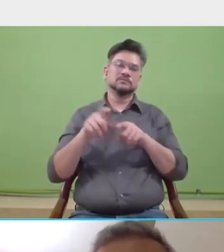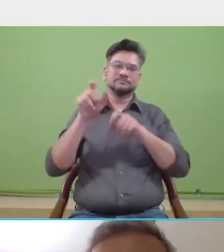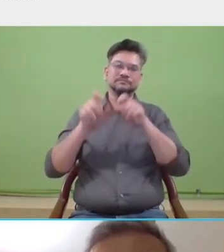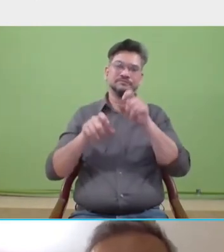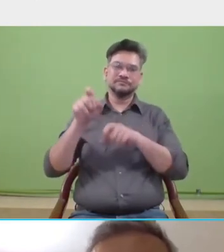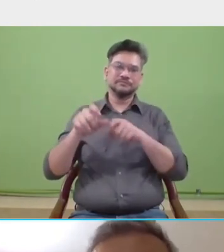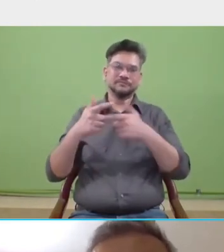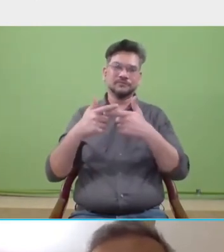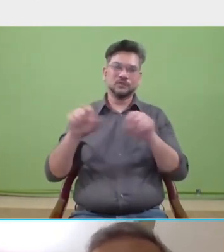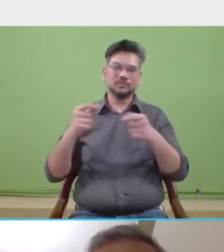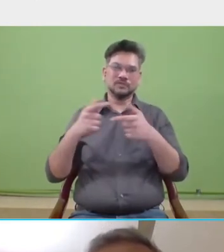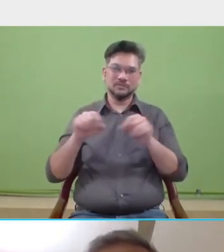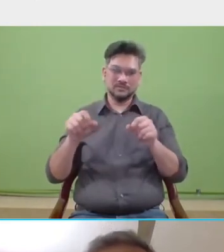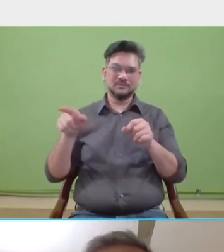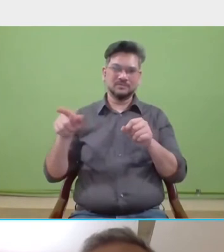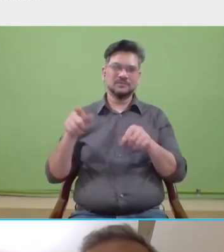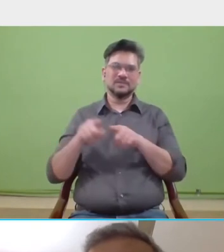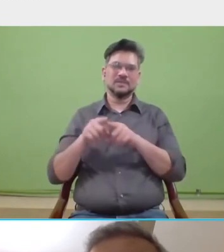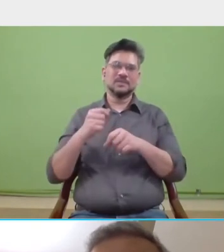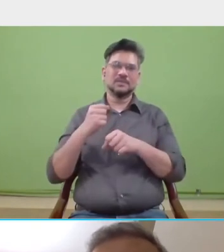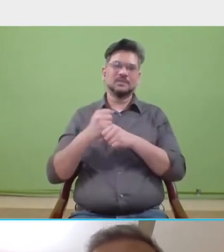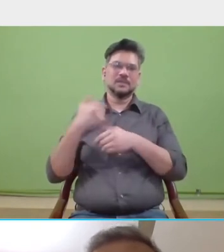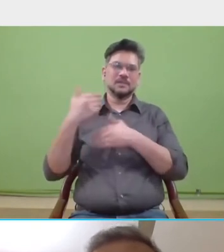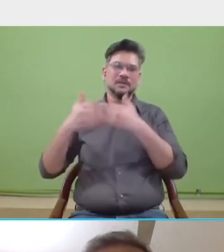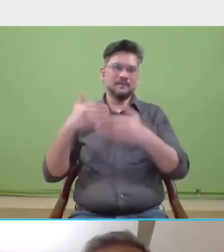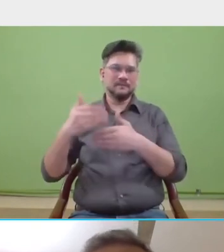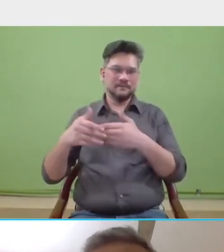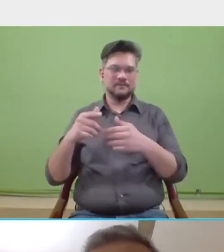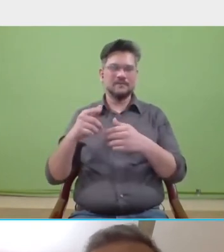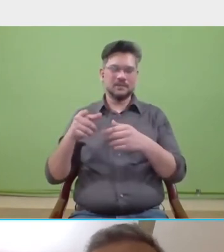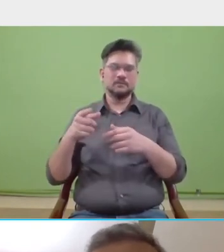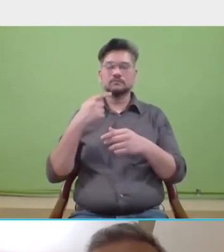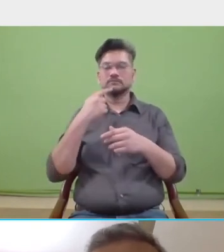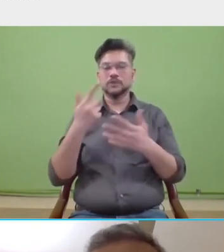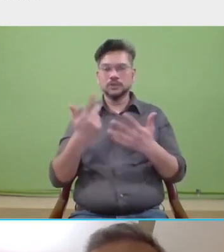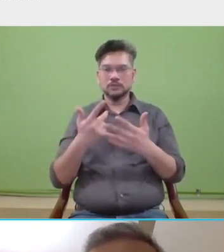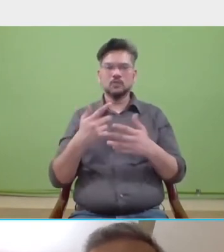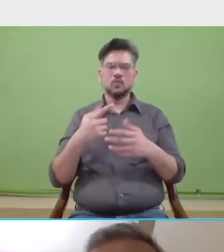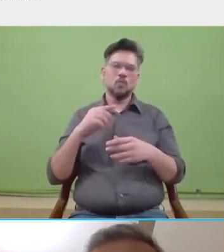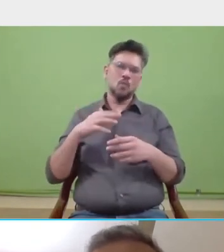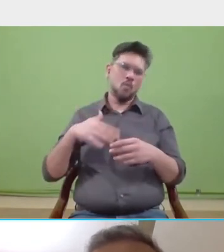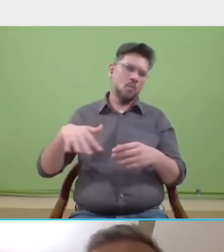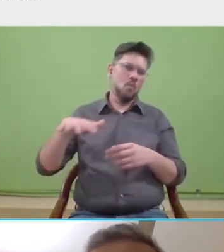are born equal that is all of us are born with the equal ability to acquire a